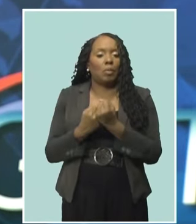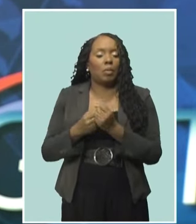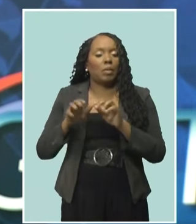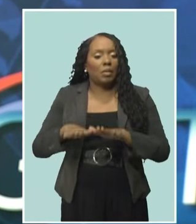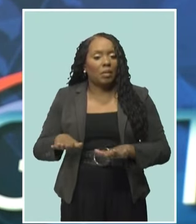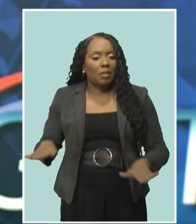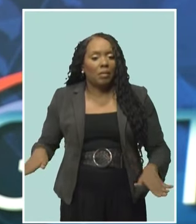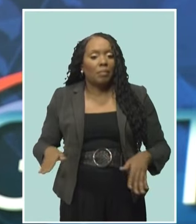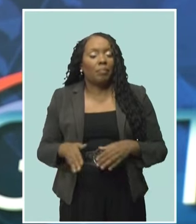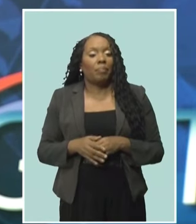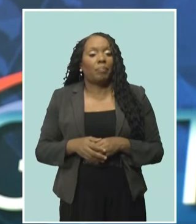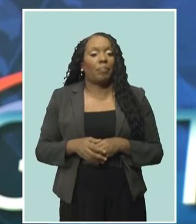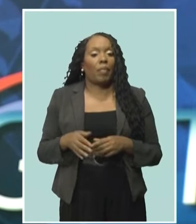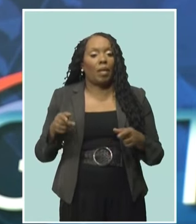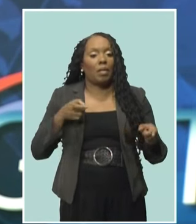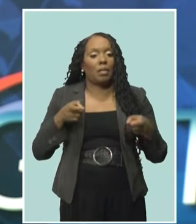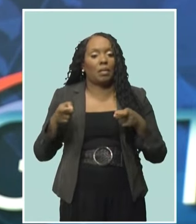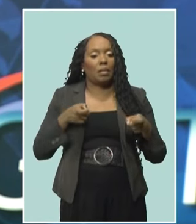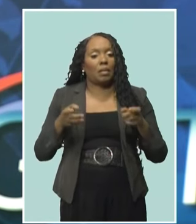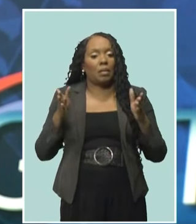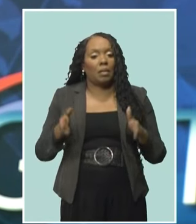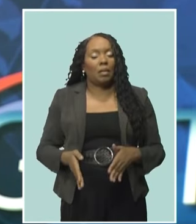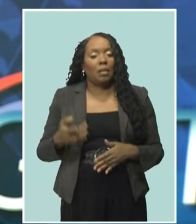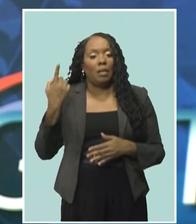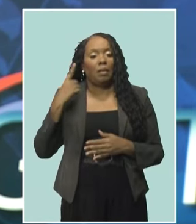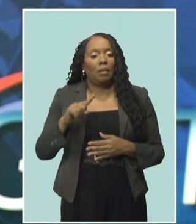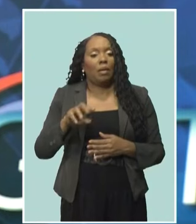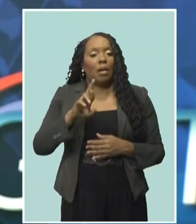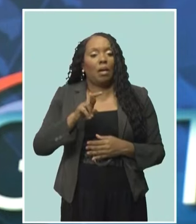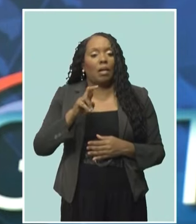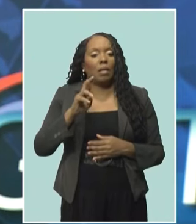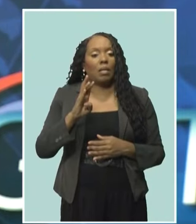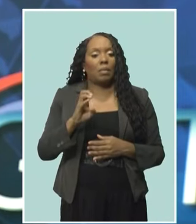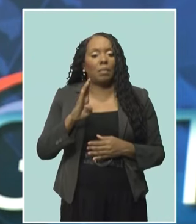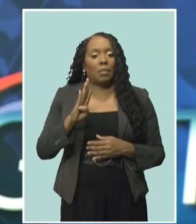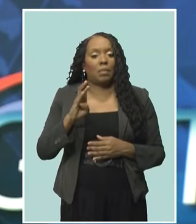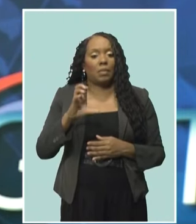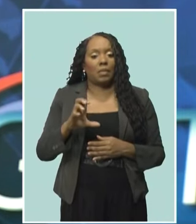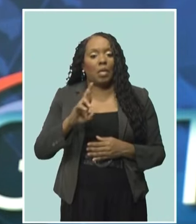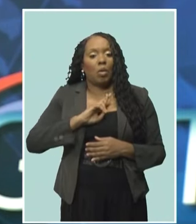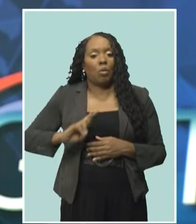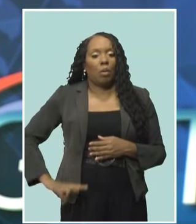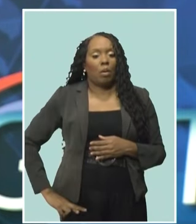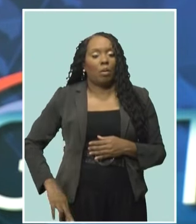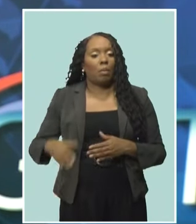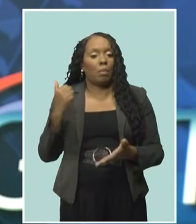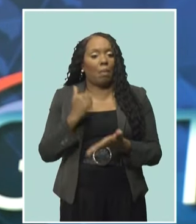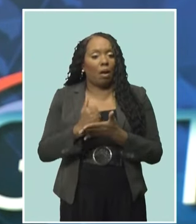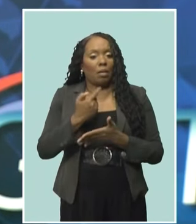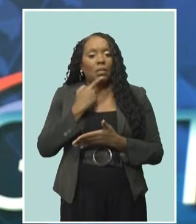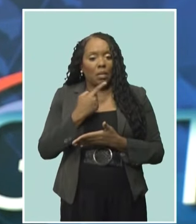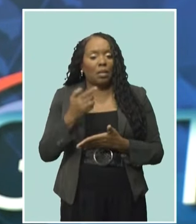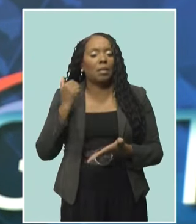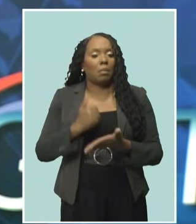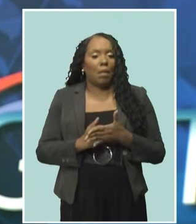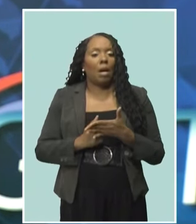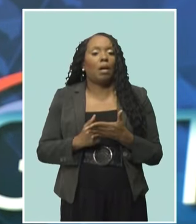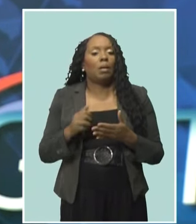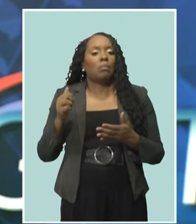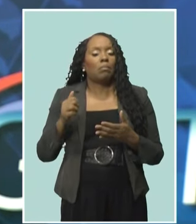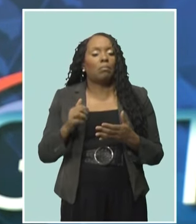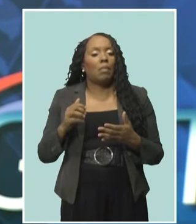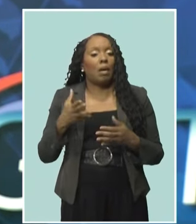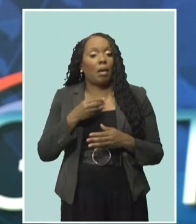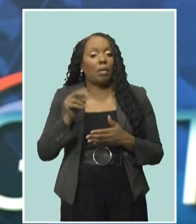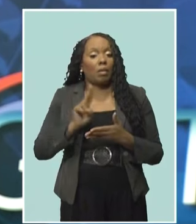causes. Managing Director of RBC Royal Bank Barbados, Shimon McIntosh, says the bank, through its partnership with the